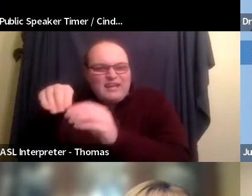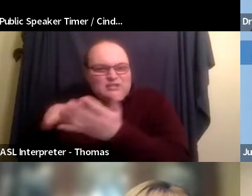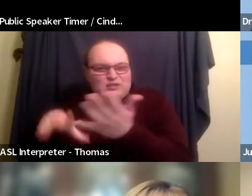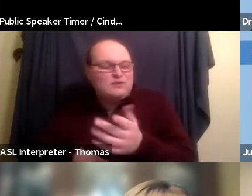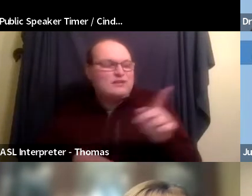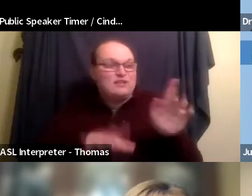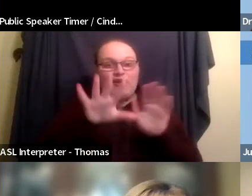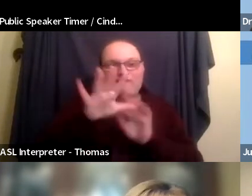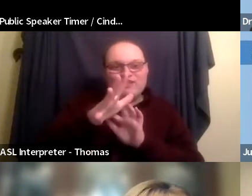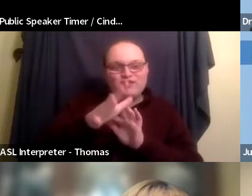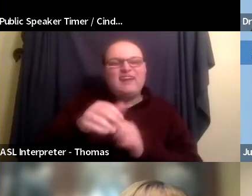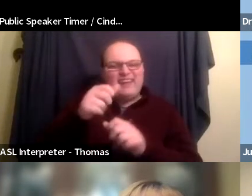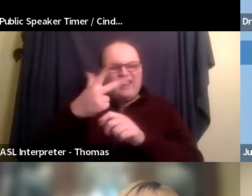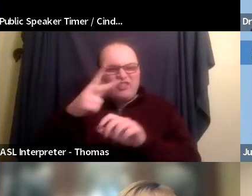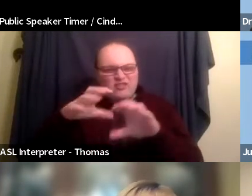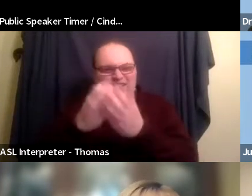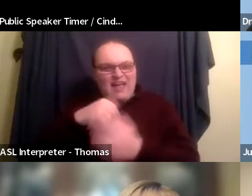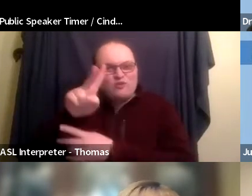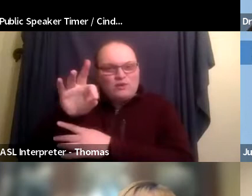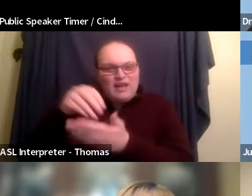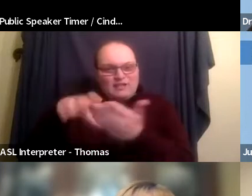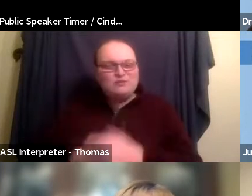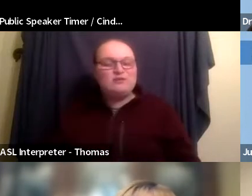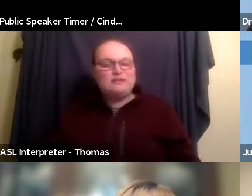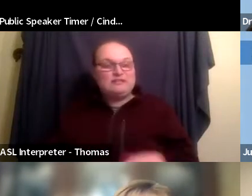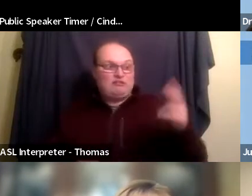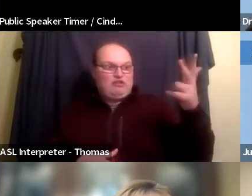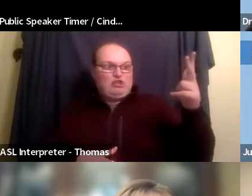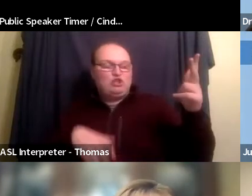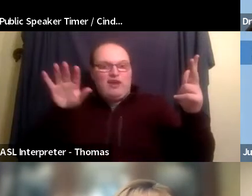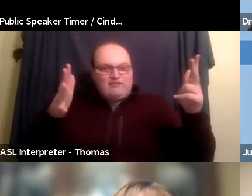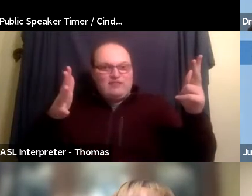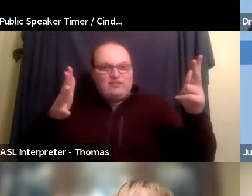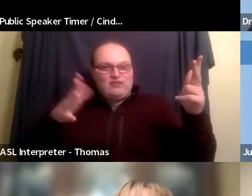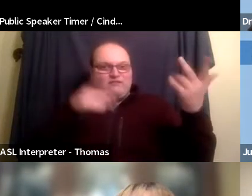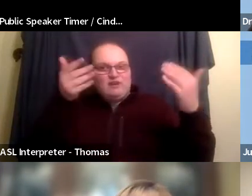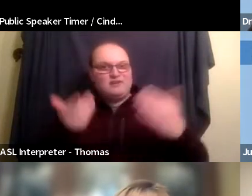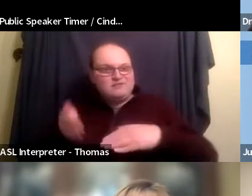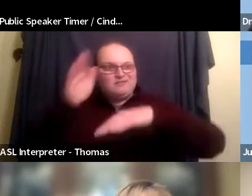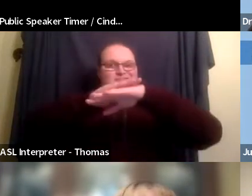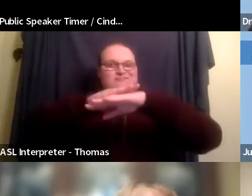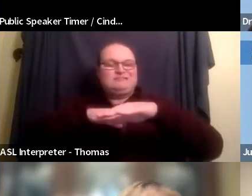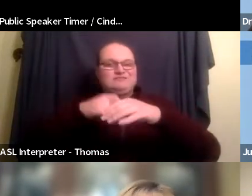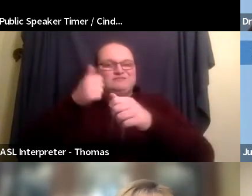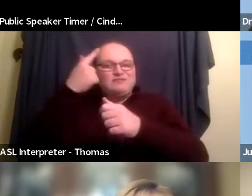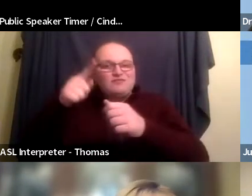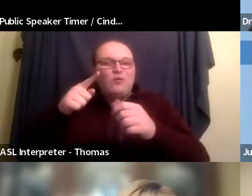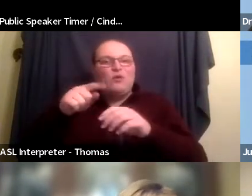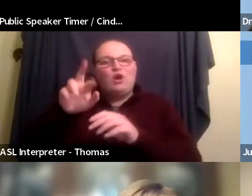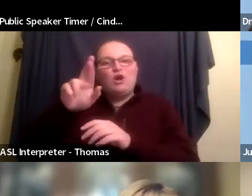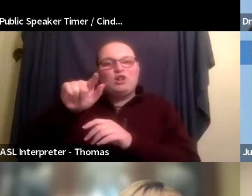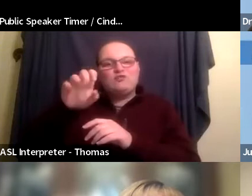three classrooms of 29. Their third and fifth grades have already exceeded the class size ratios before consolidation and before